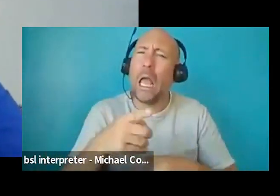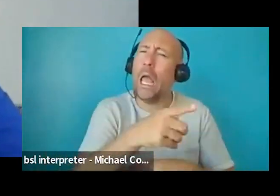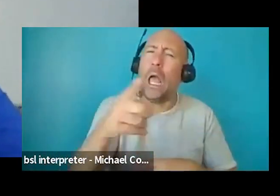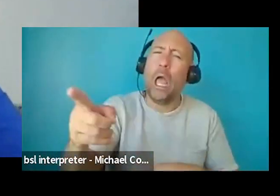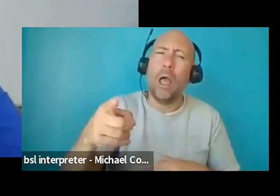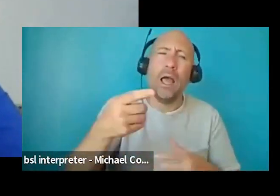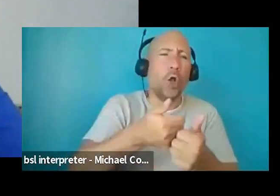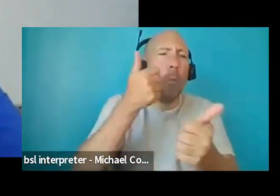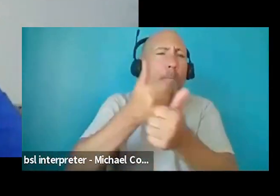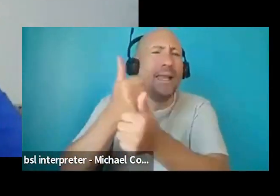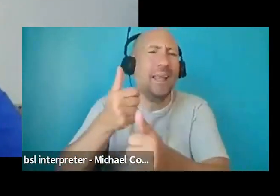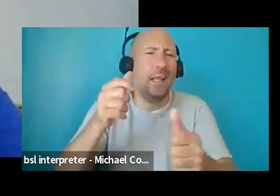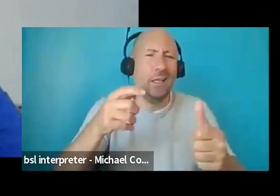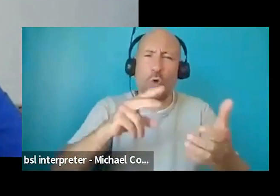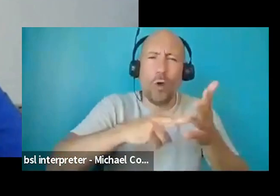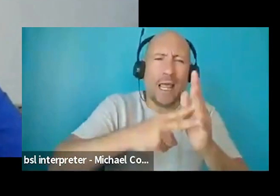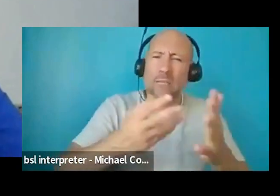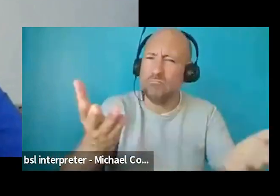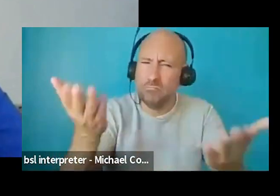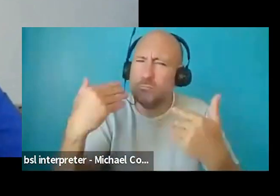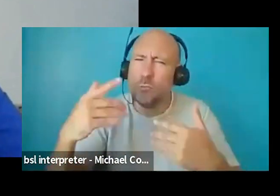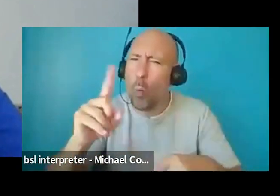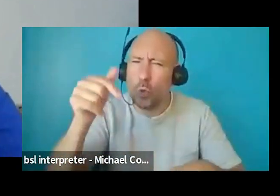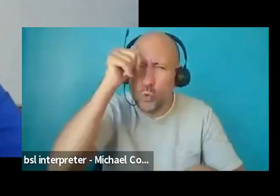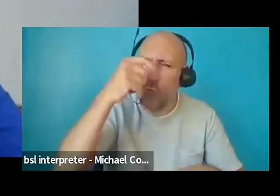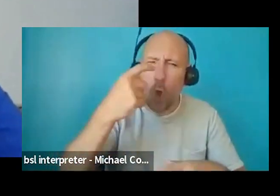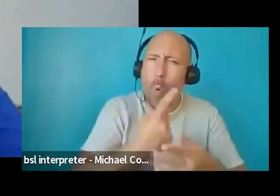performances. And the results were